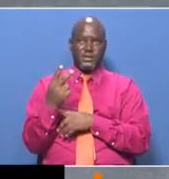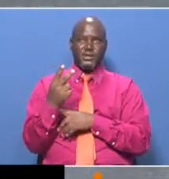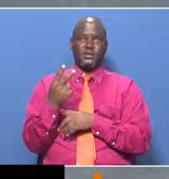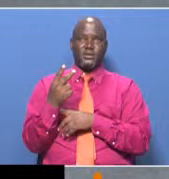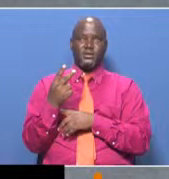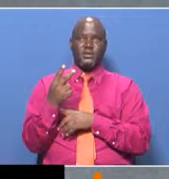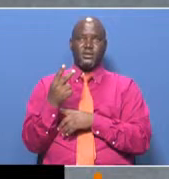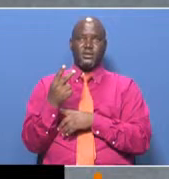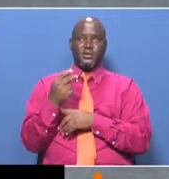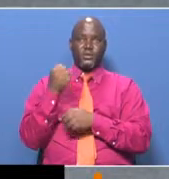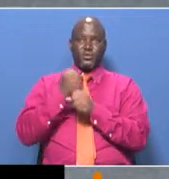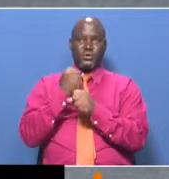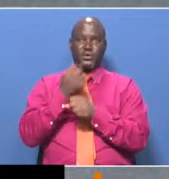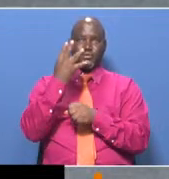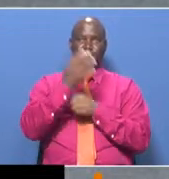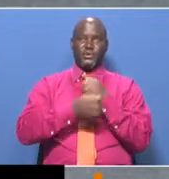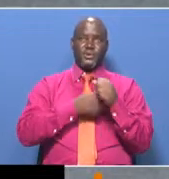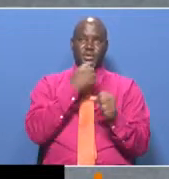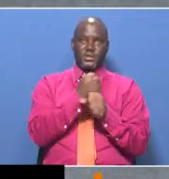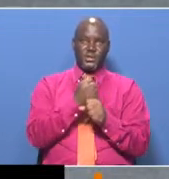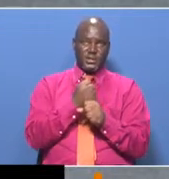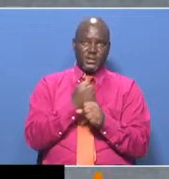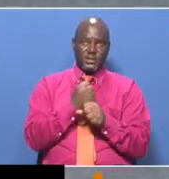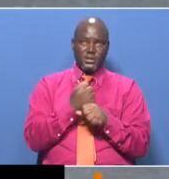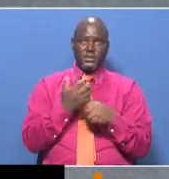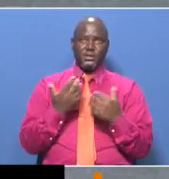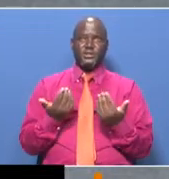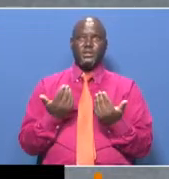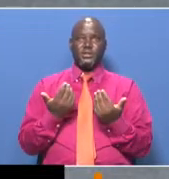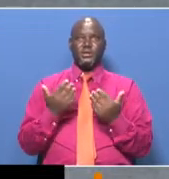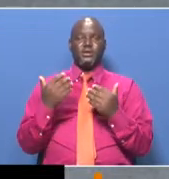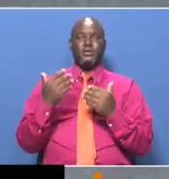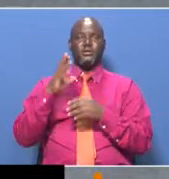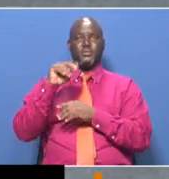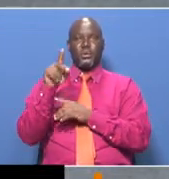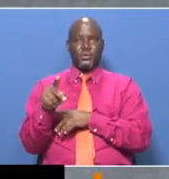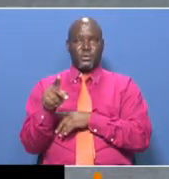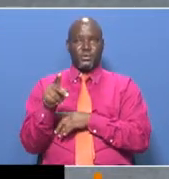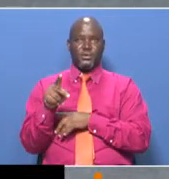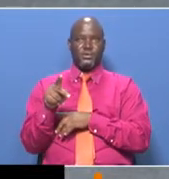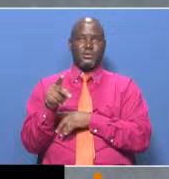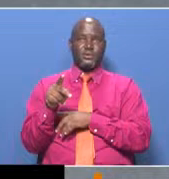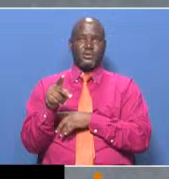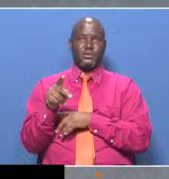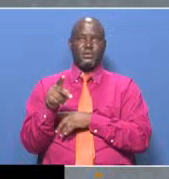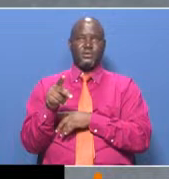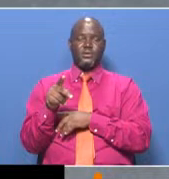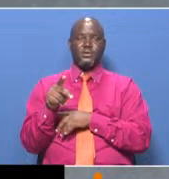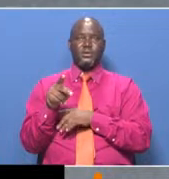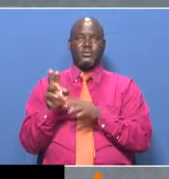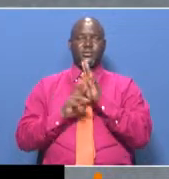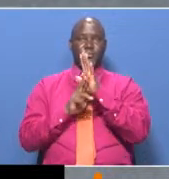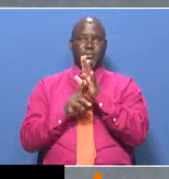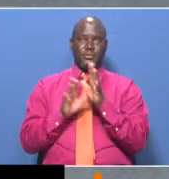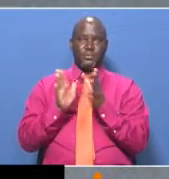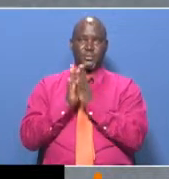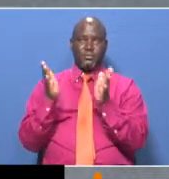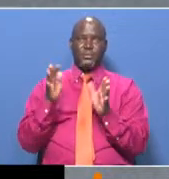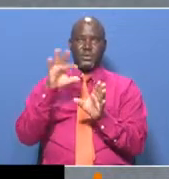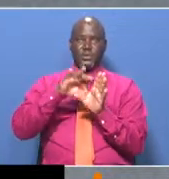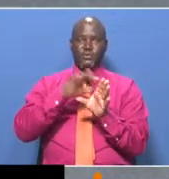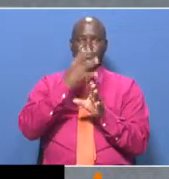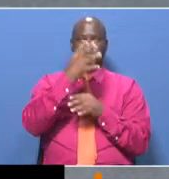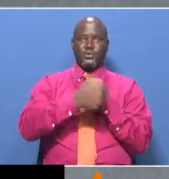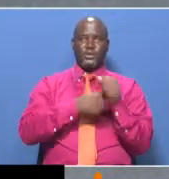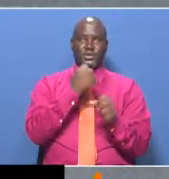they do this for 4 years. They are the members that represent the public are elected for